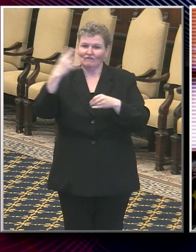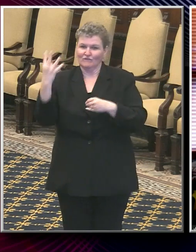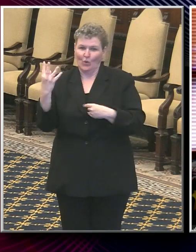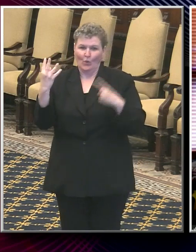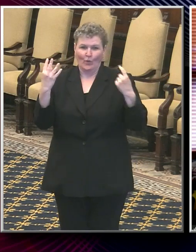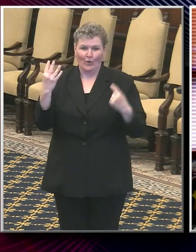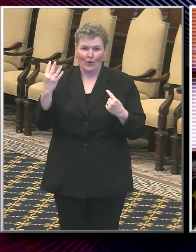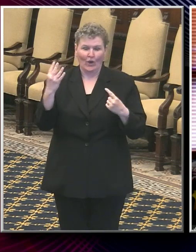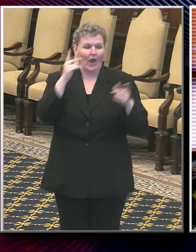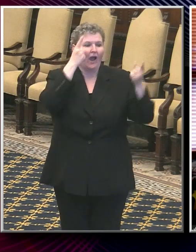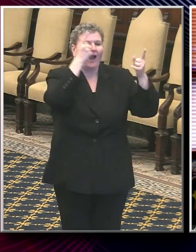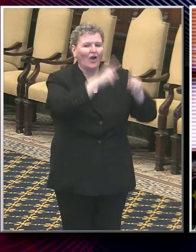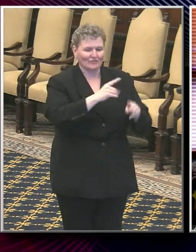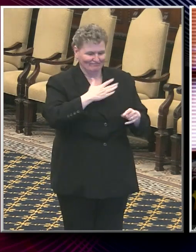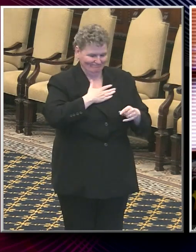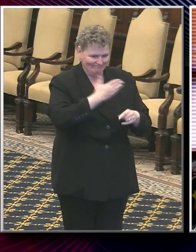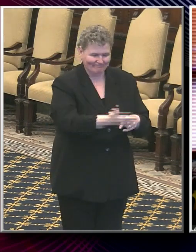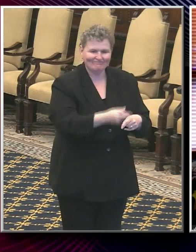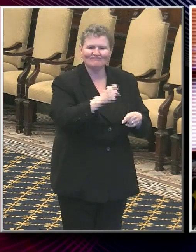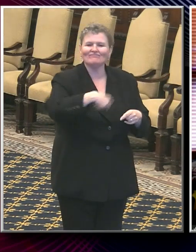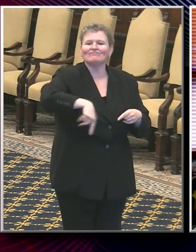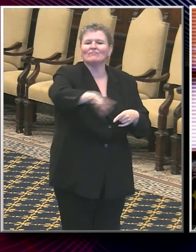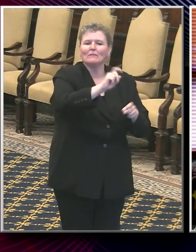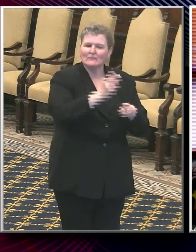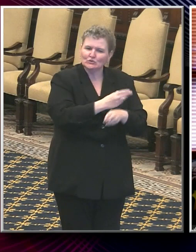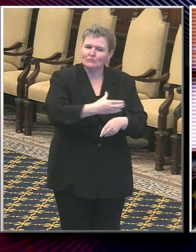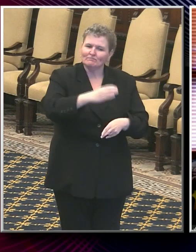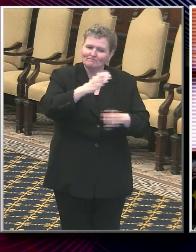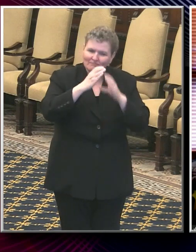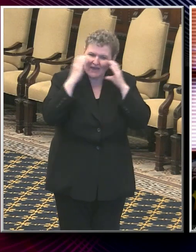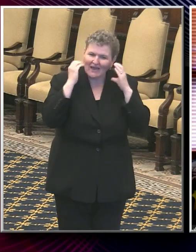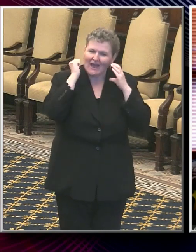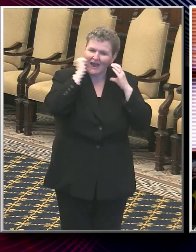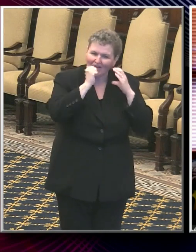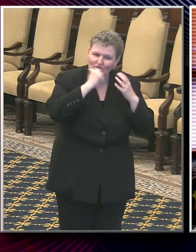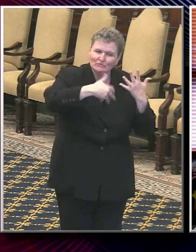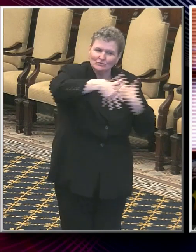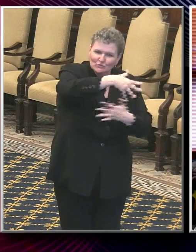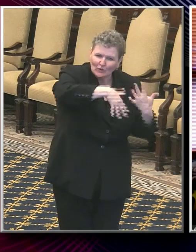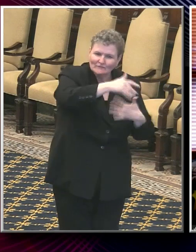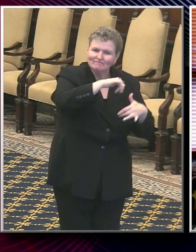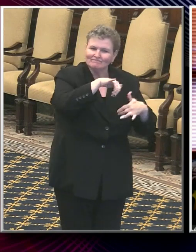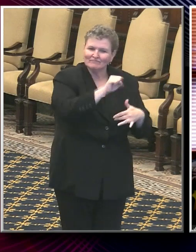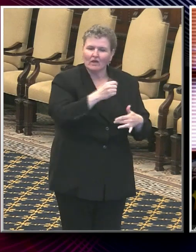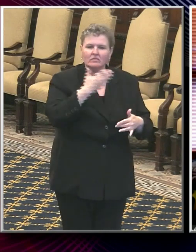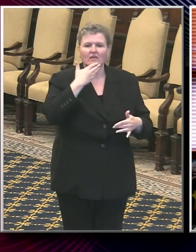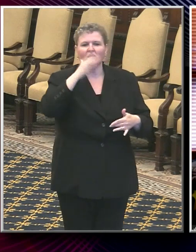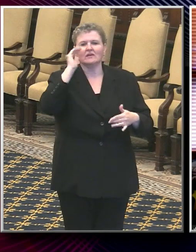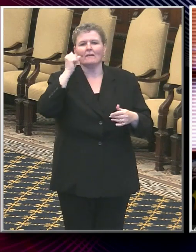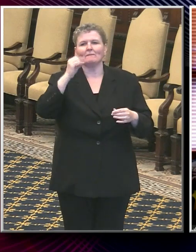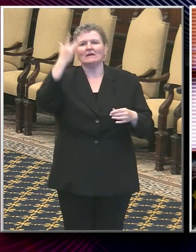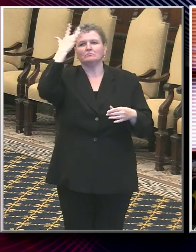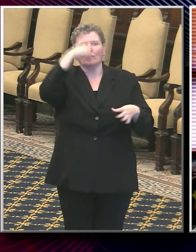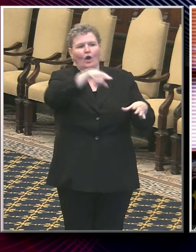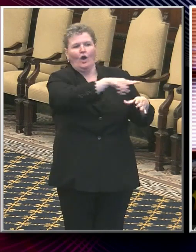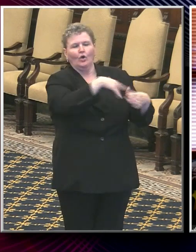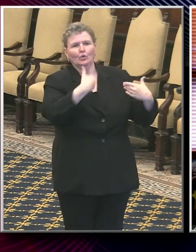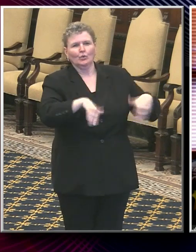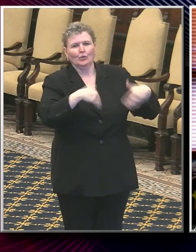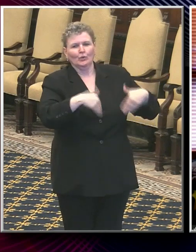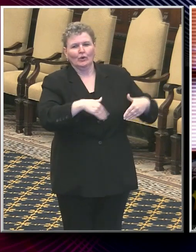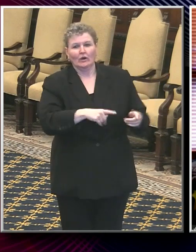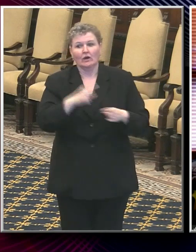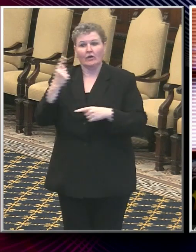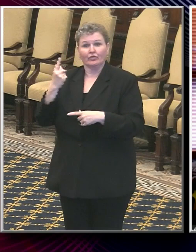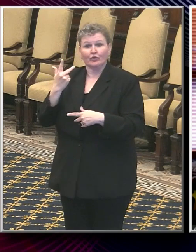Philadelphia needs to wear a mask every time they leave the house. Thank God there's so many smart people out there. And 3 out of 4 Philadelphians believe that it's